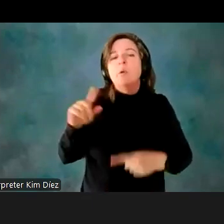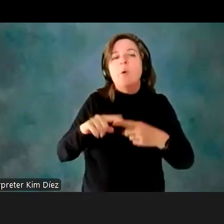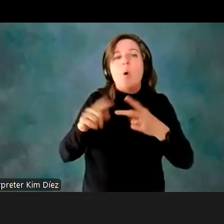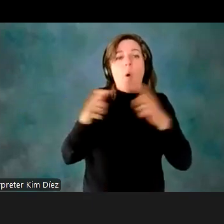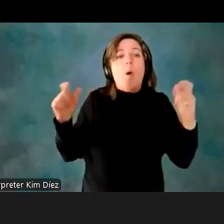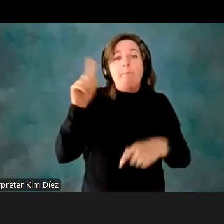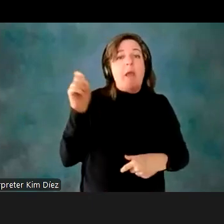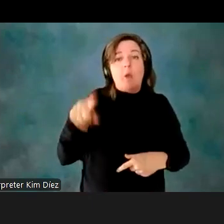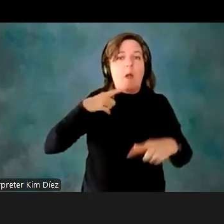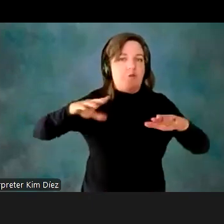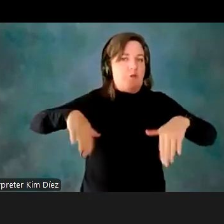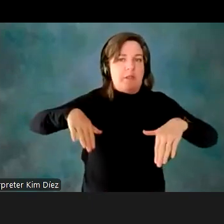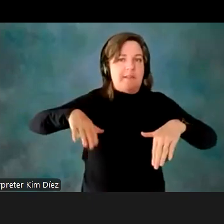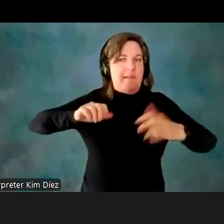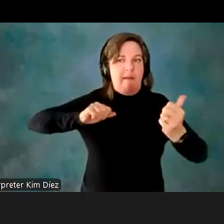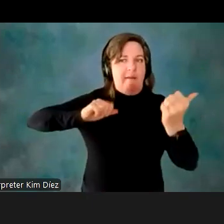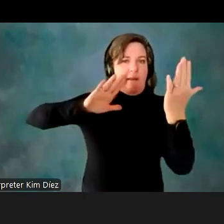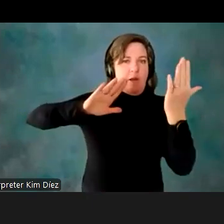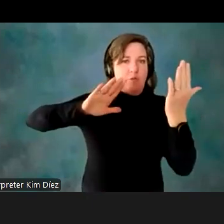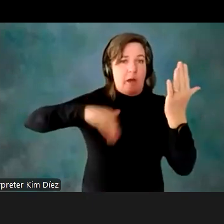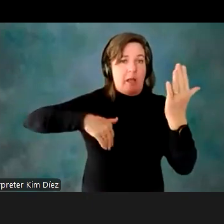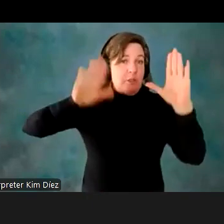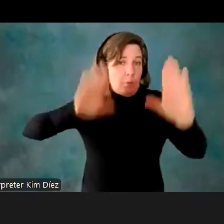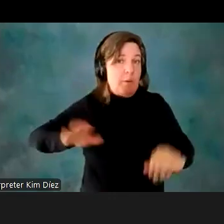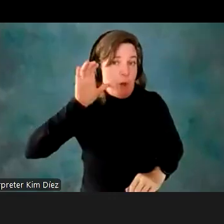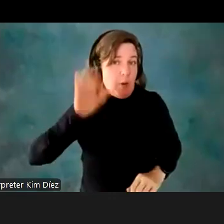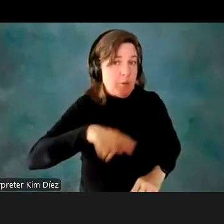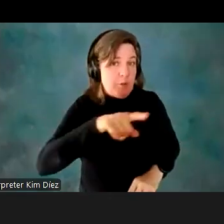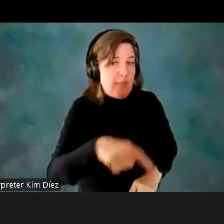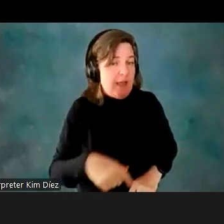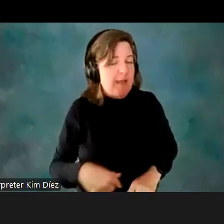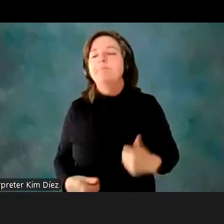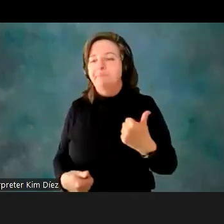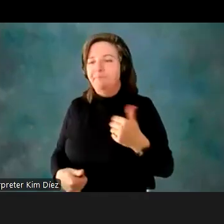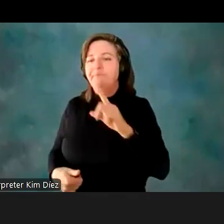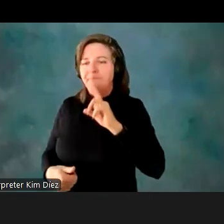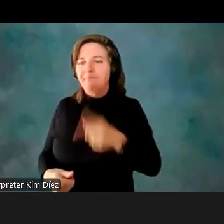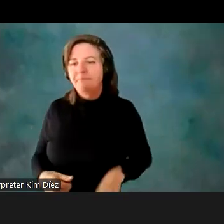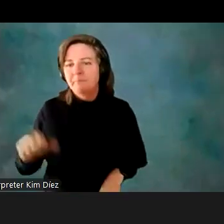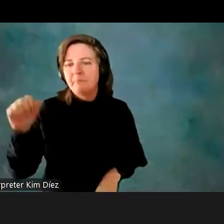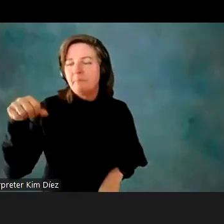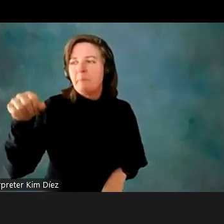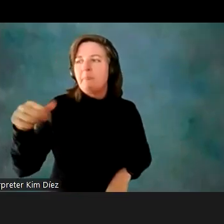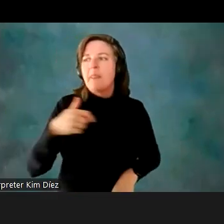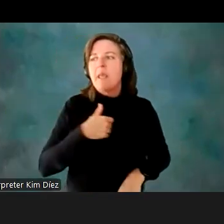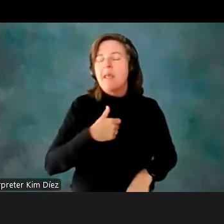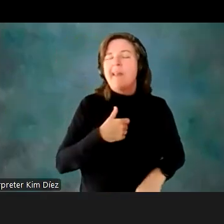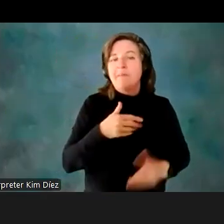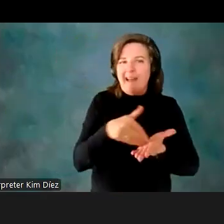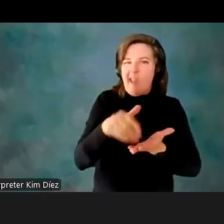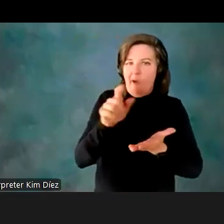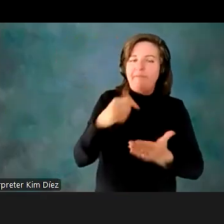aren't being addressed yet, that would be great to hear. Sure. Yeah, I guess I often have to